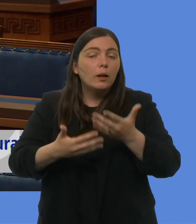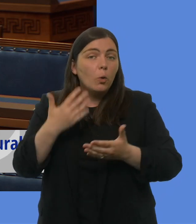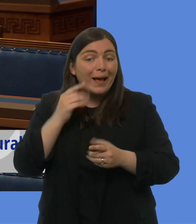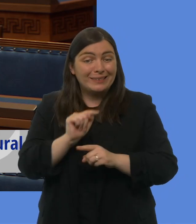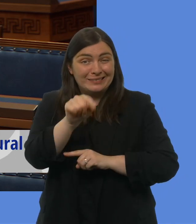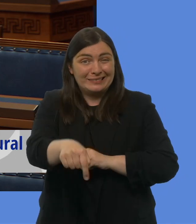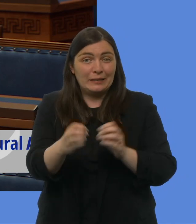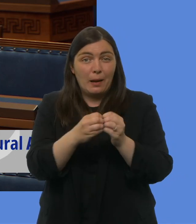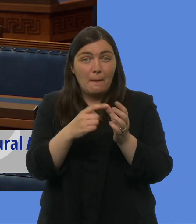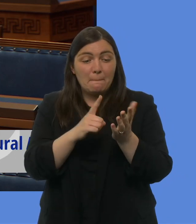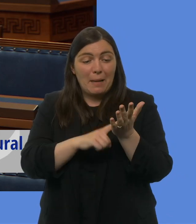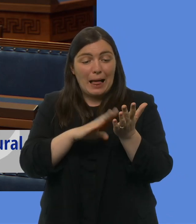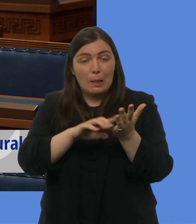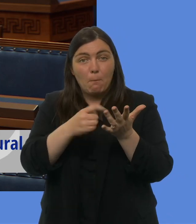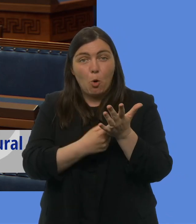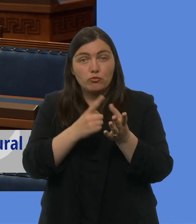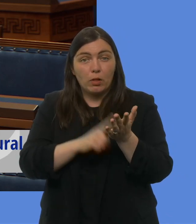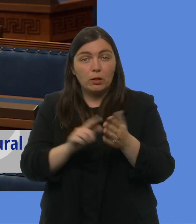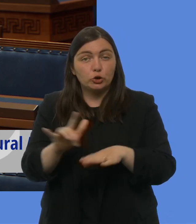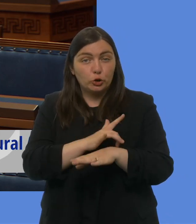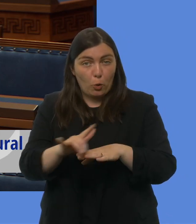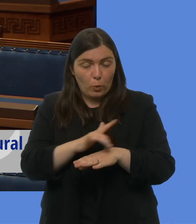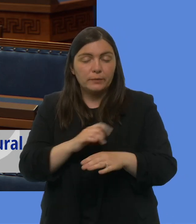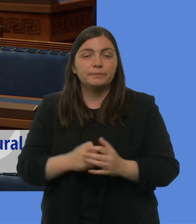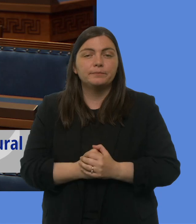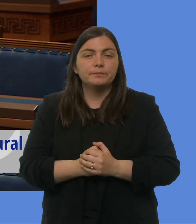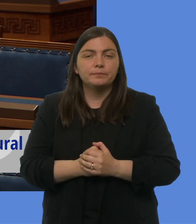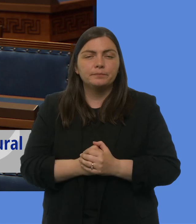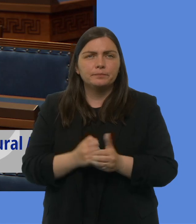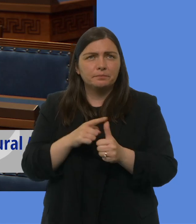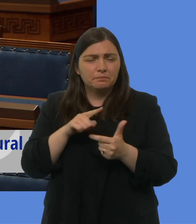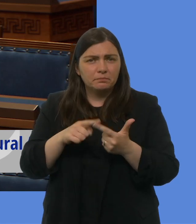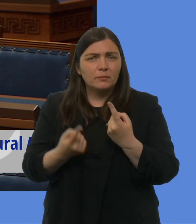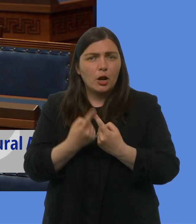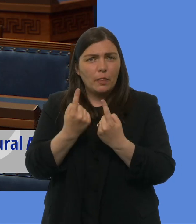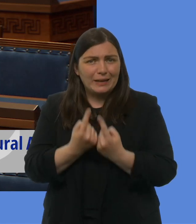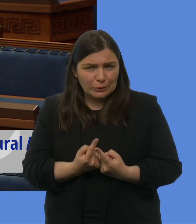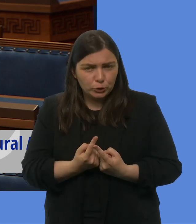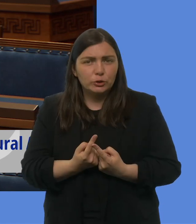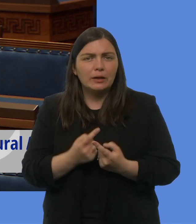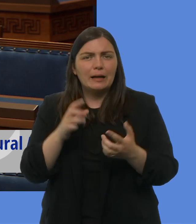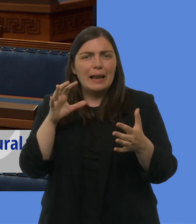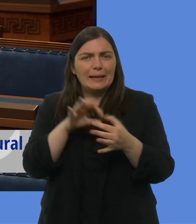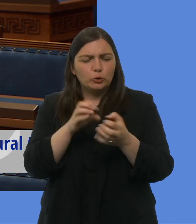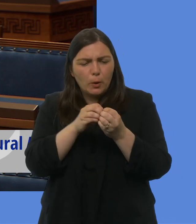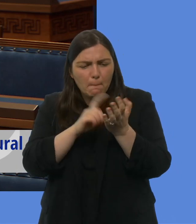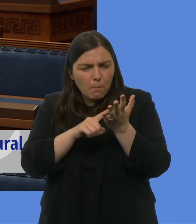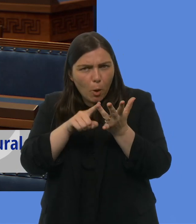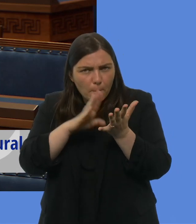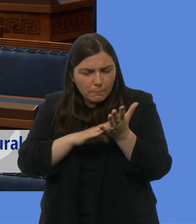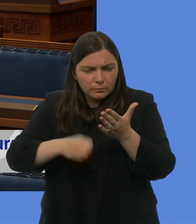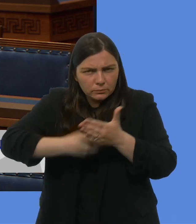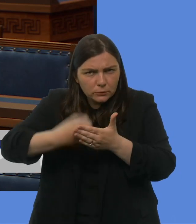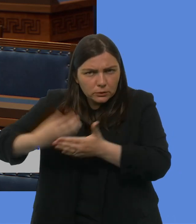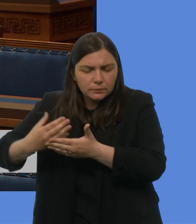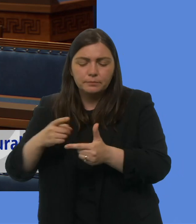blue-green algae blooms, and that's UK Space Agency. That's ongoing. There's another issue in terms of a number of firms that we have appointed to explore how we can manage